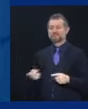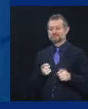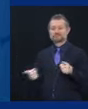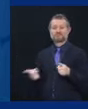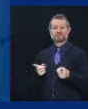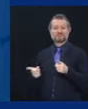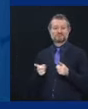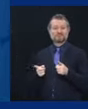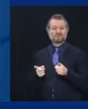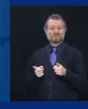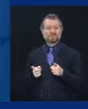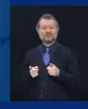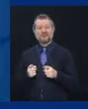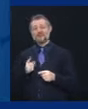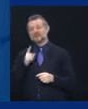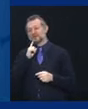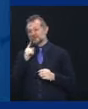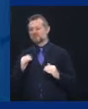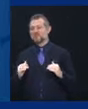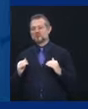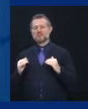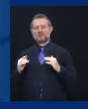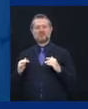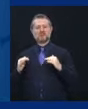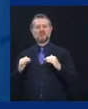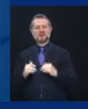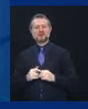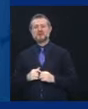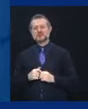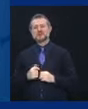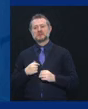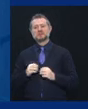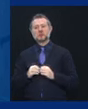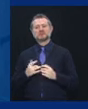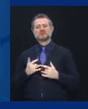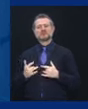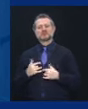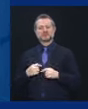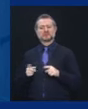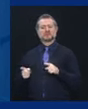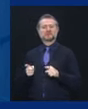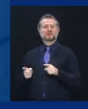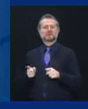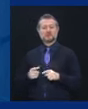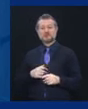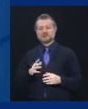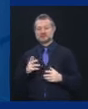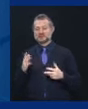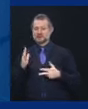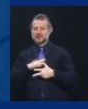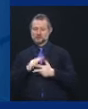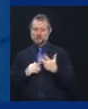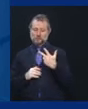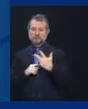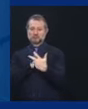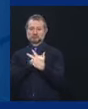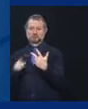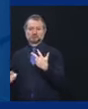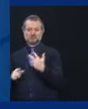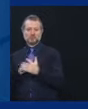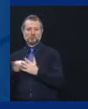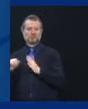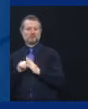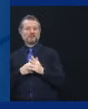new to the list and concerning, but that's the top three places in the state in terms of percent of